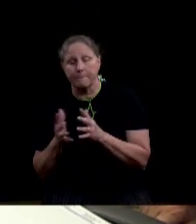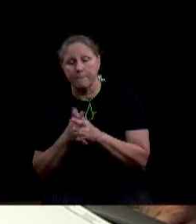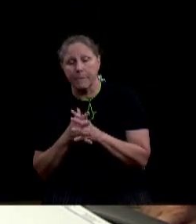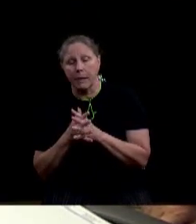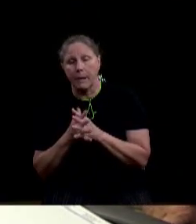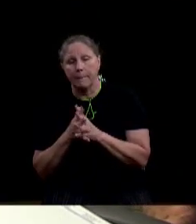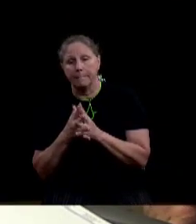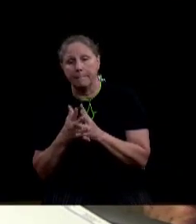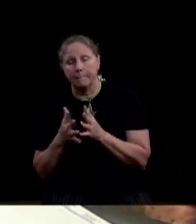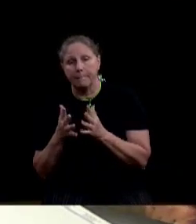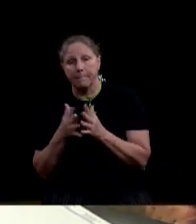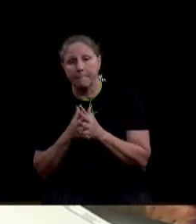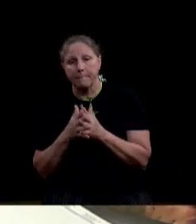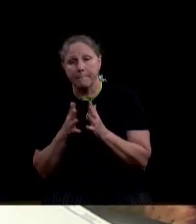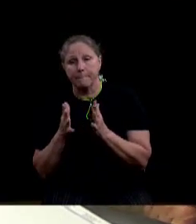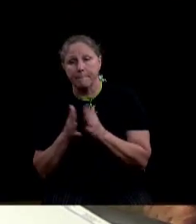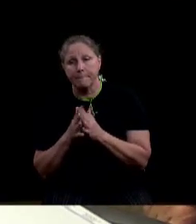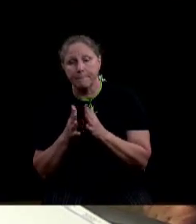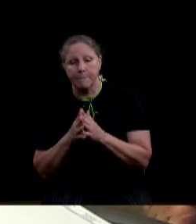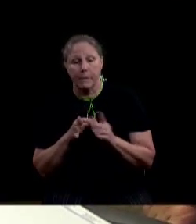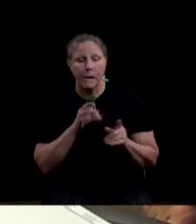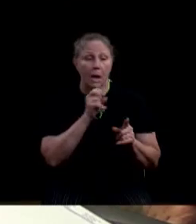influenza is often